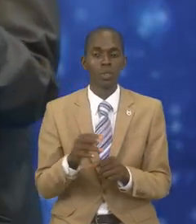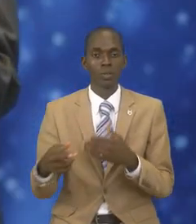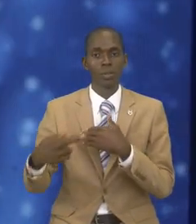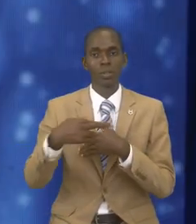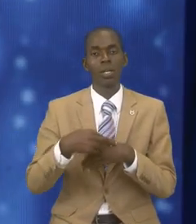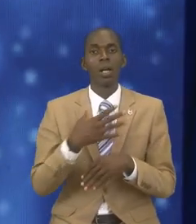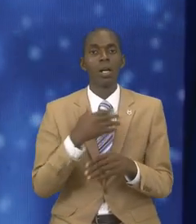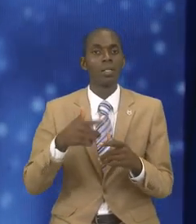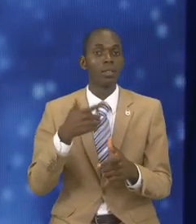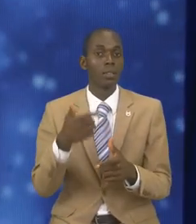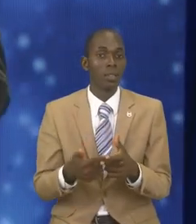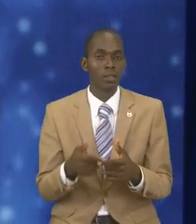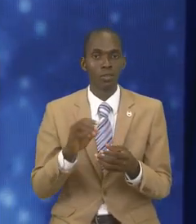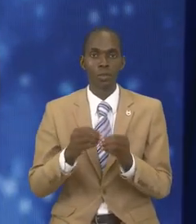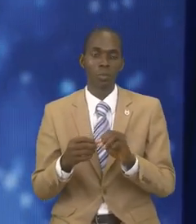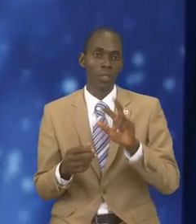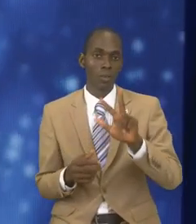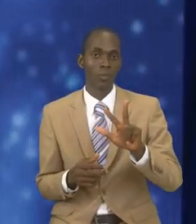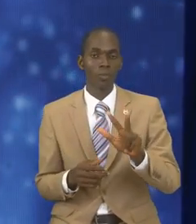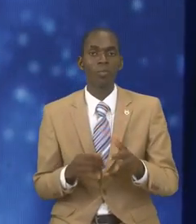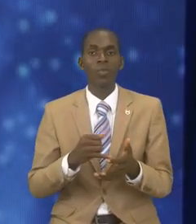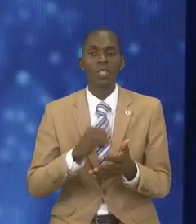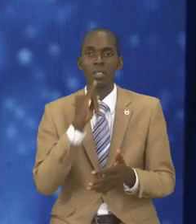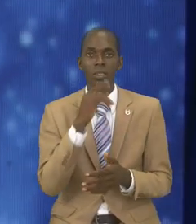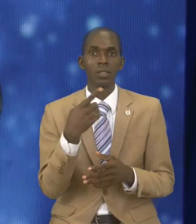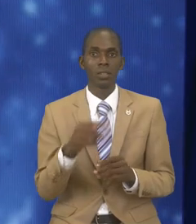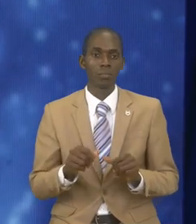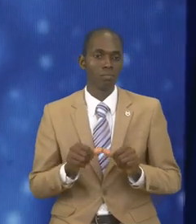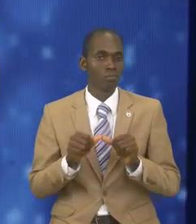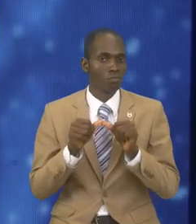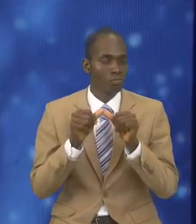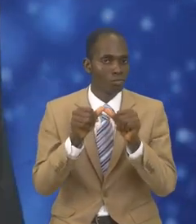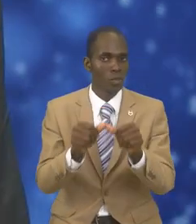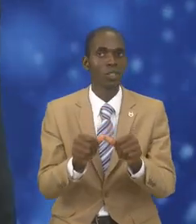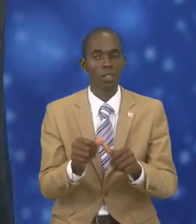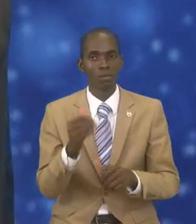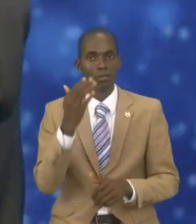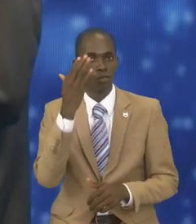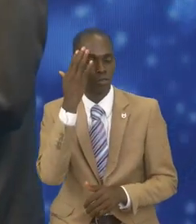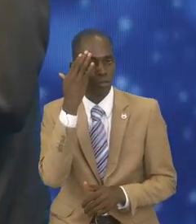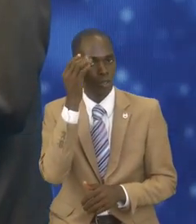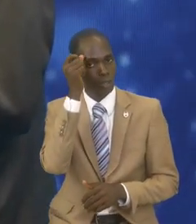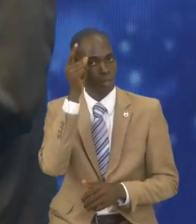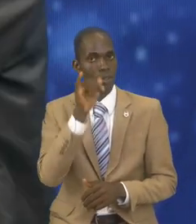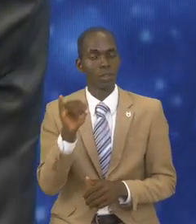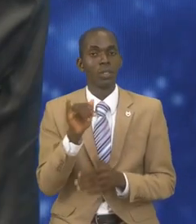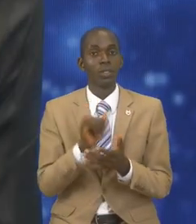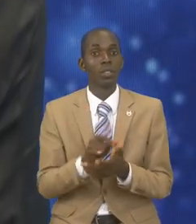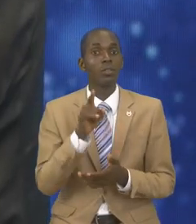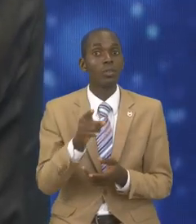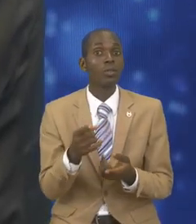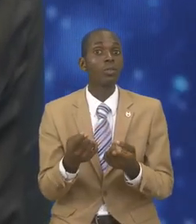then number three is the perpetual realization. That you come, you see